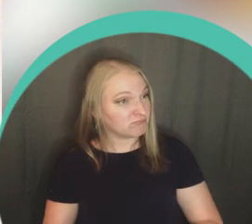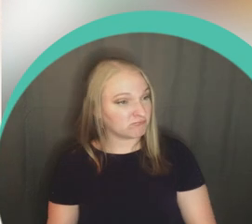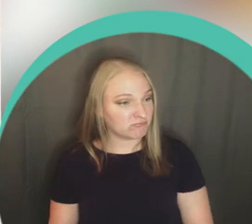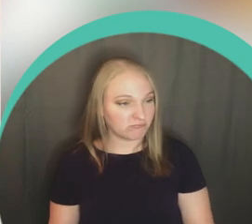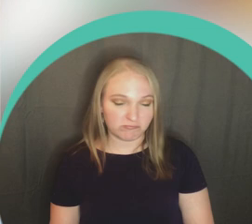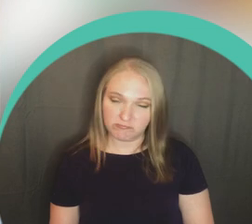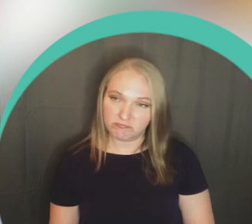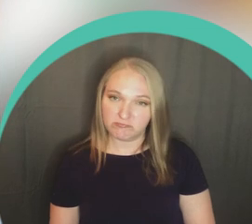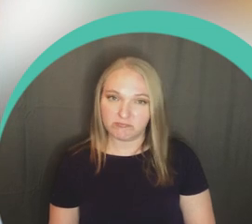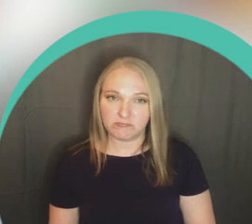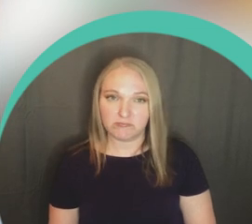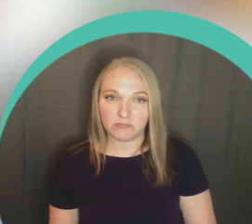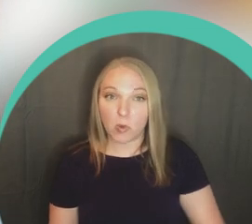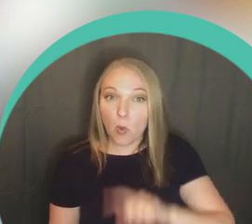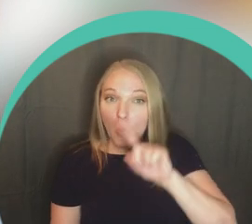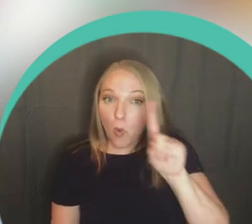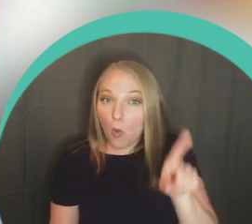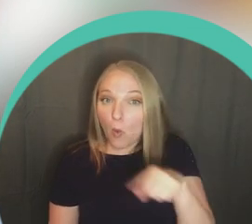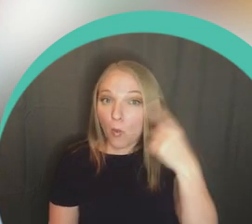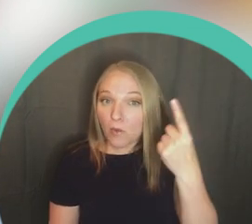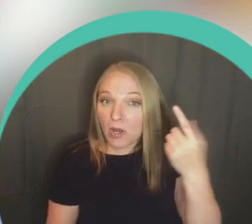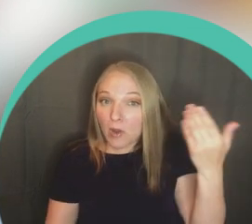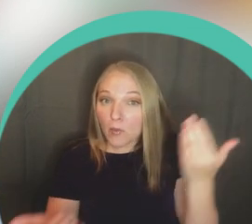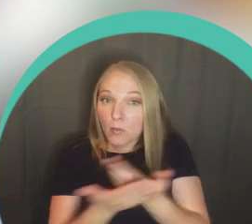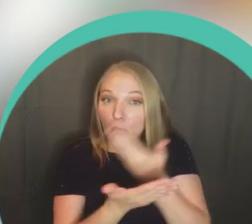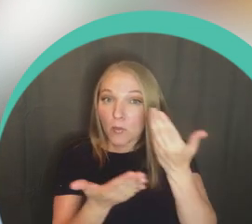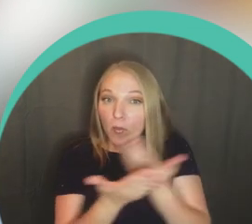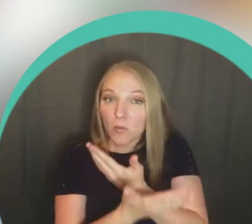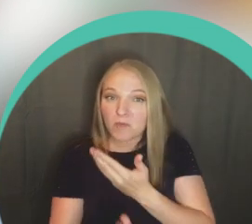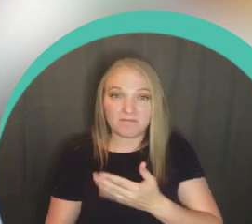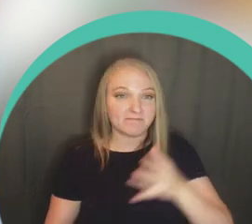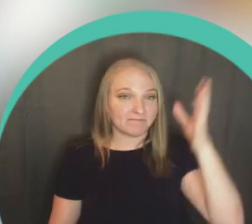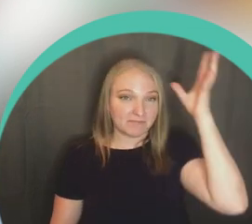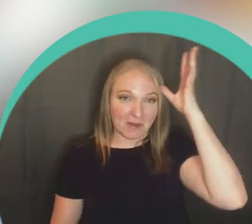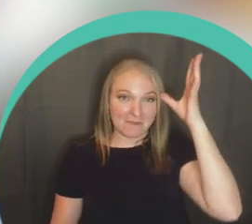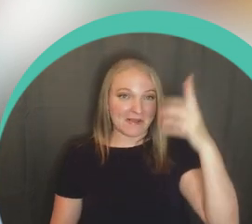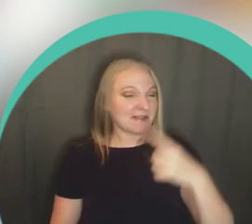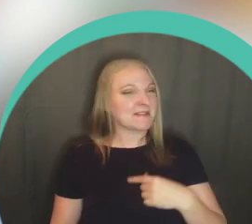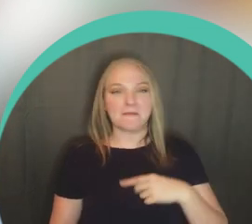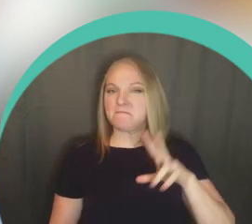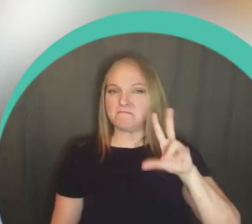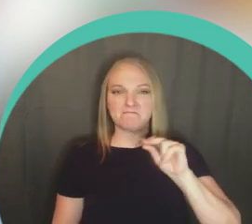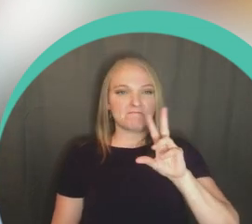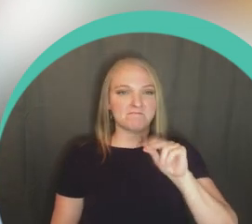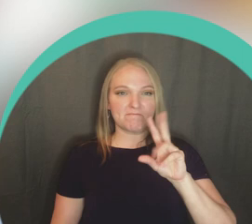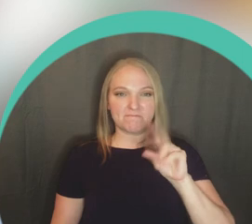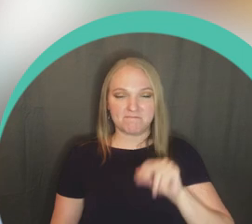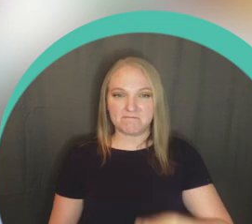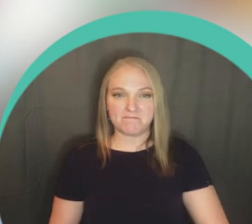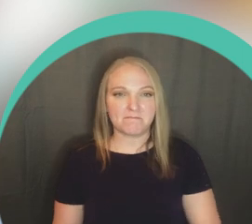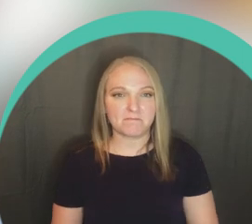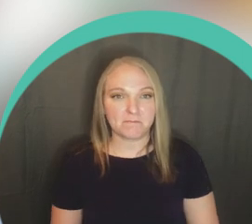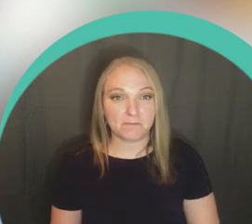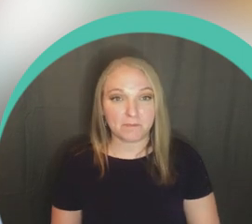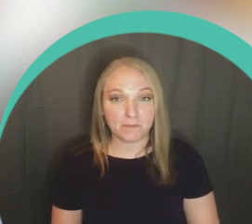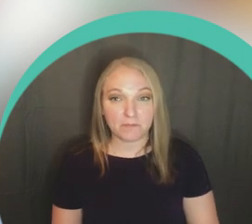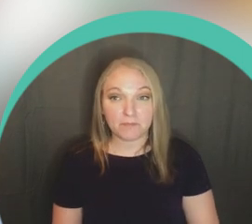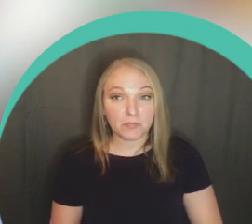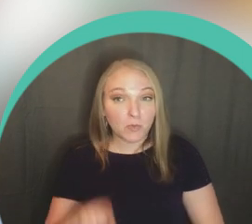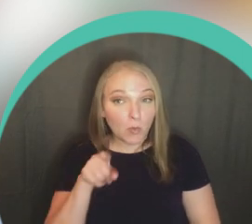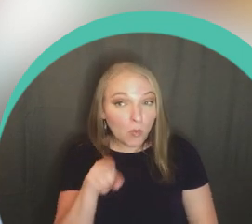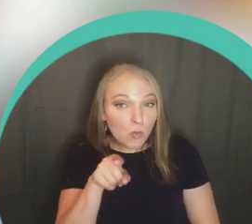new little one," say Papa Frederick. "Girl, you will have a baby brother or sister